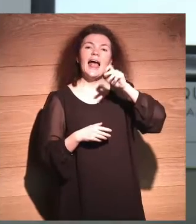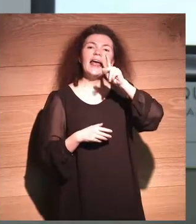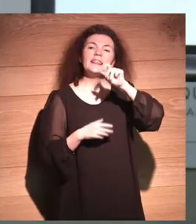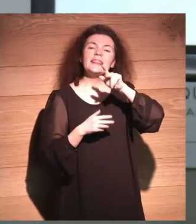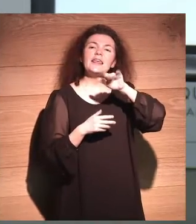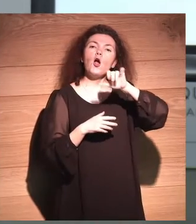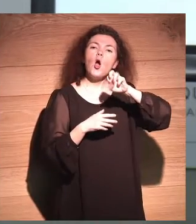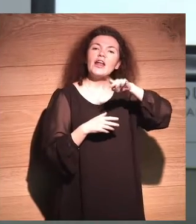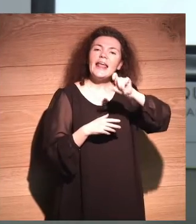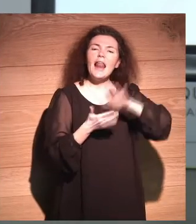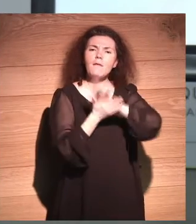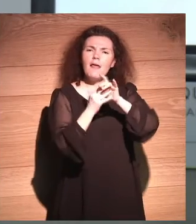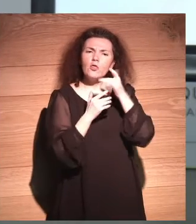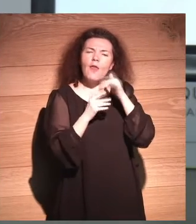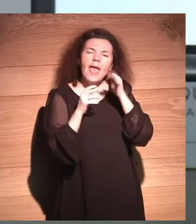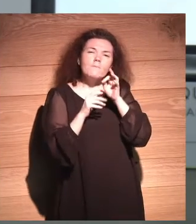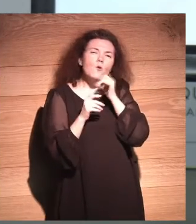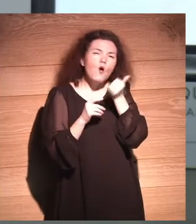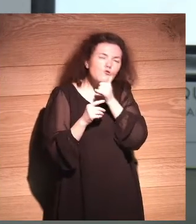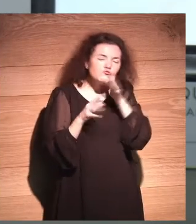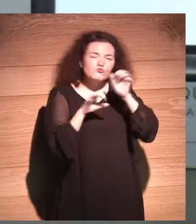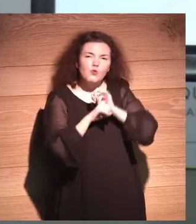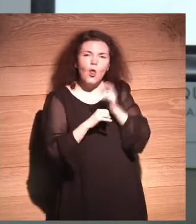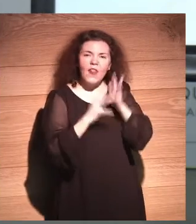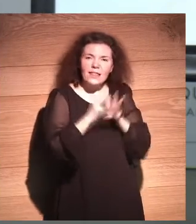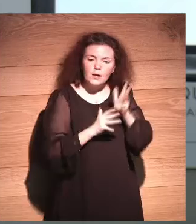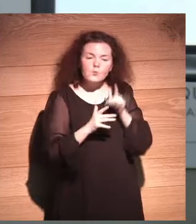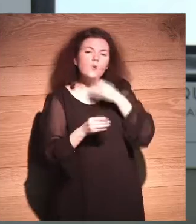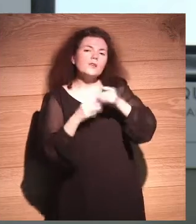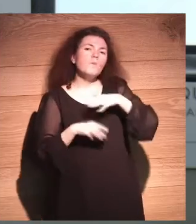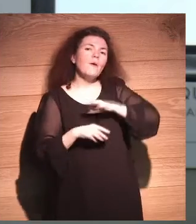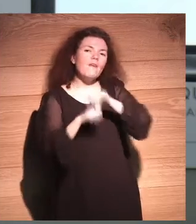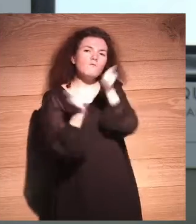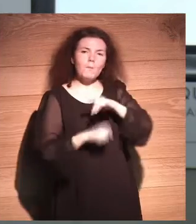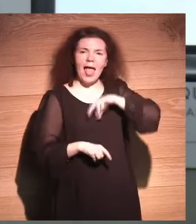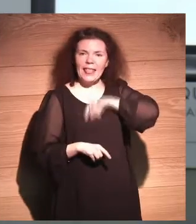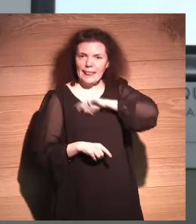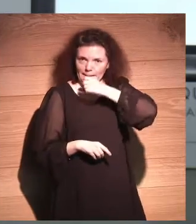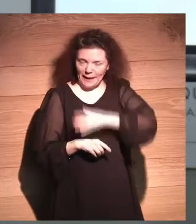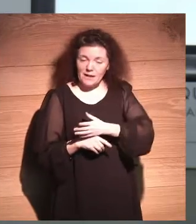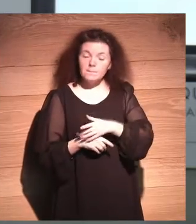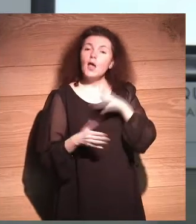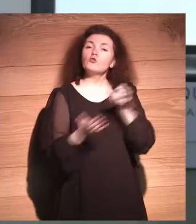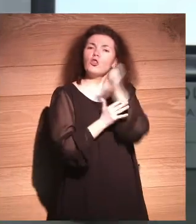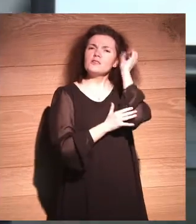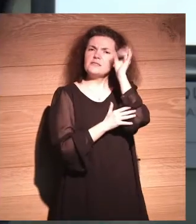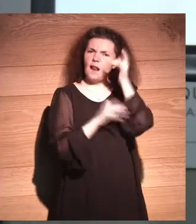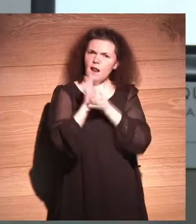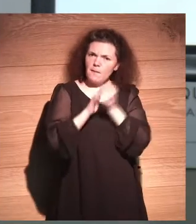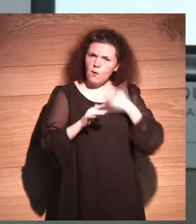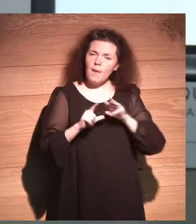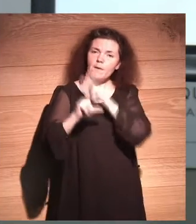century. And then we have talk about the dark side of algorithms and how we can use them in an ethical